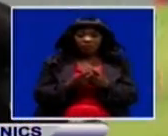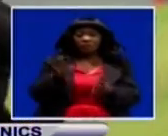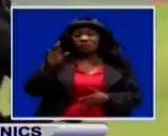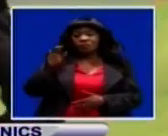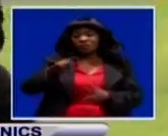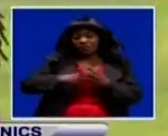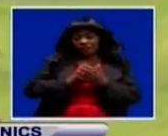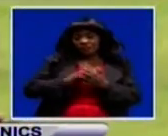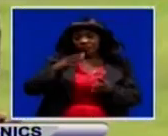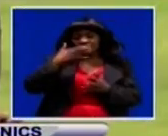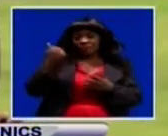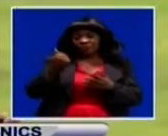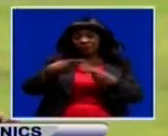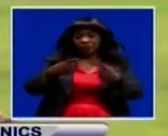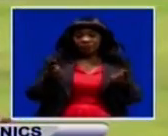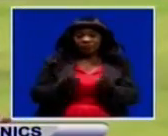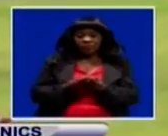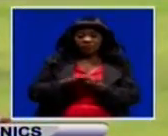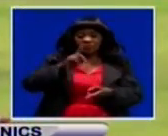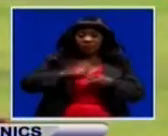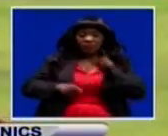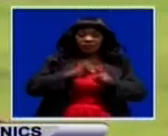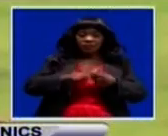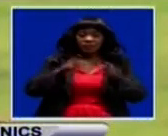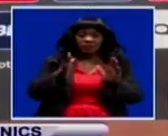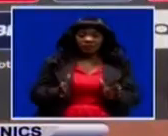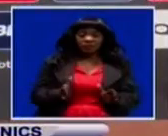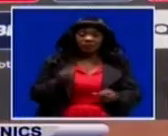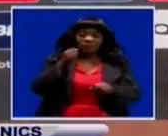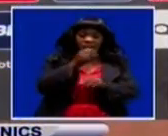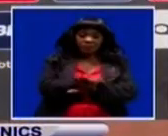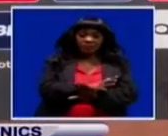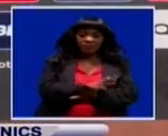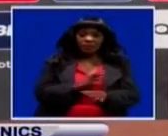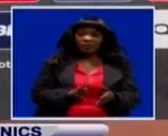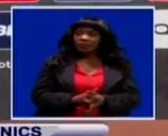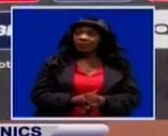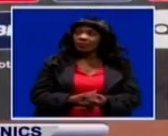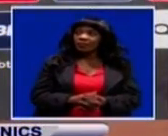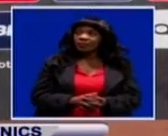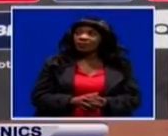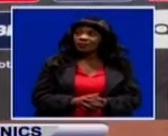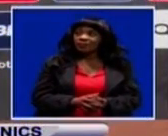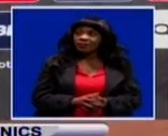footing. His counterpart is equally ready for the task ahead. It will be an entertaining